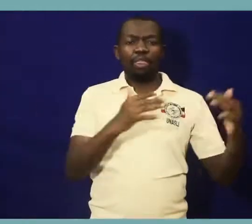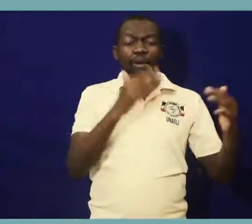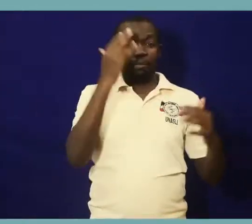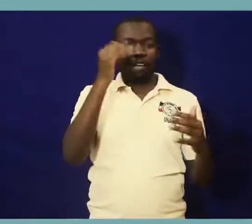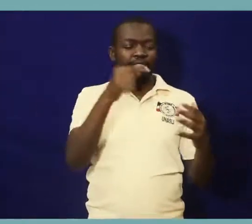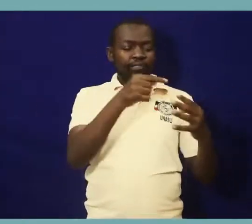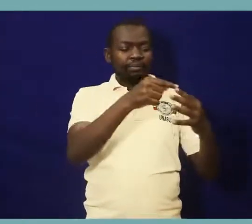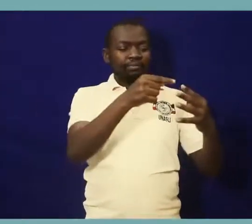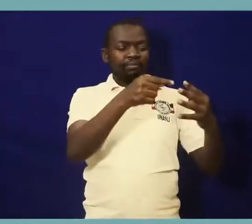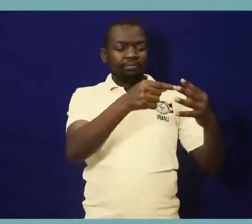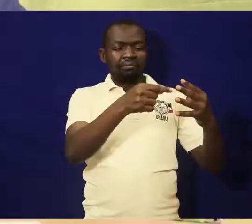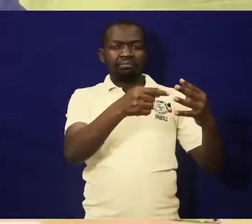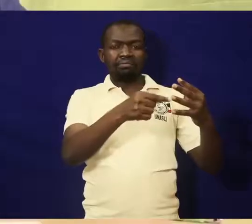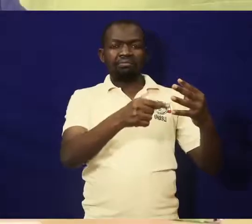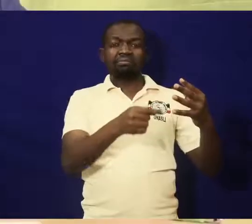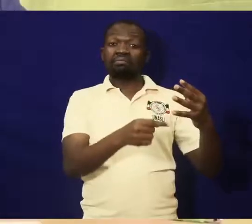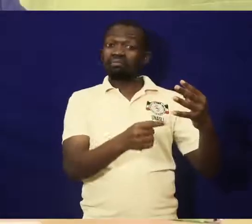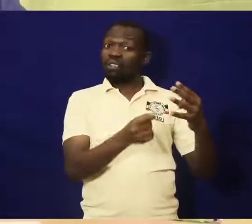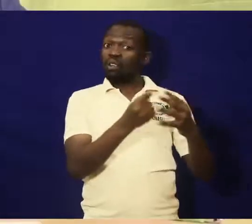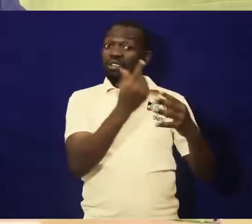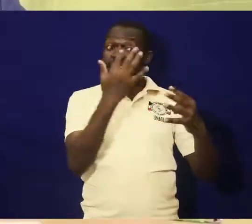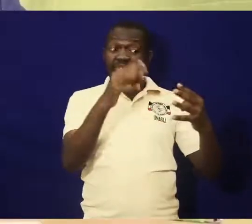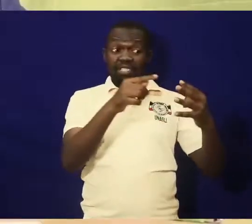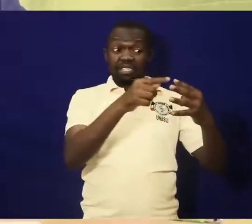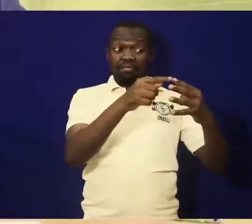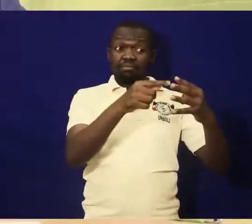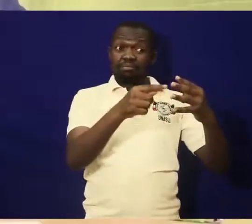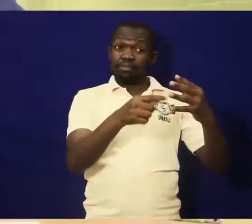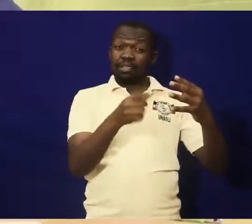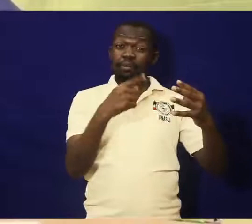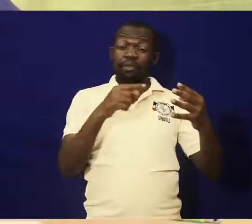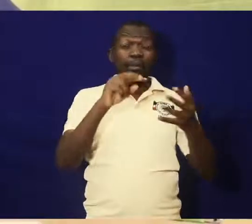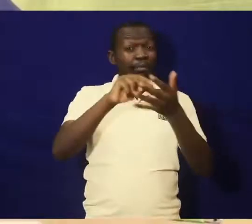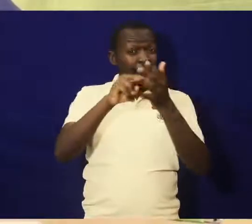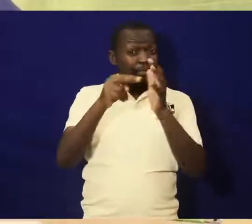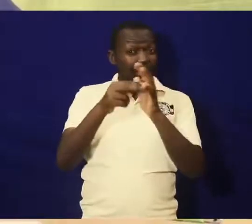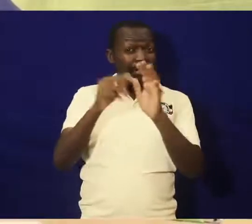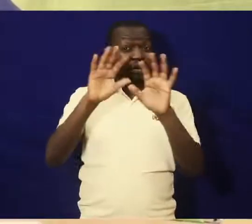these serious causes. We have looked at the meaning of World War